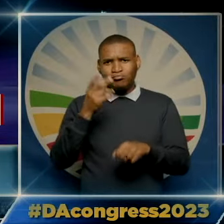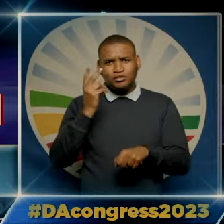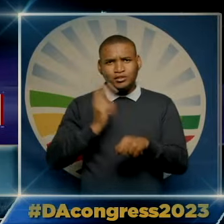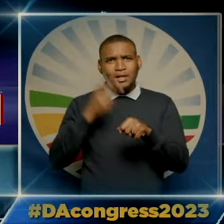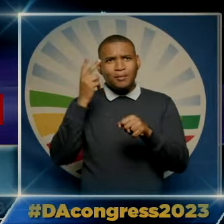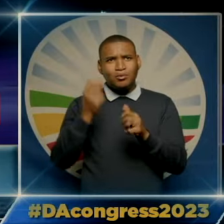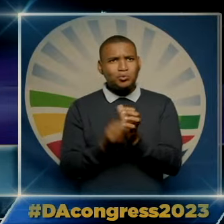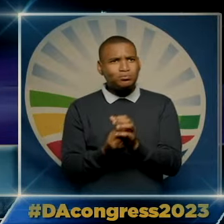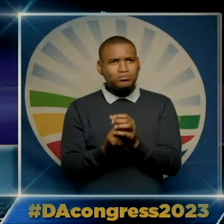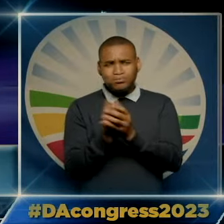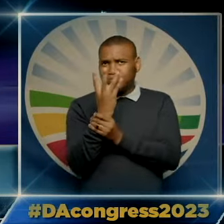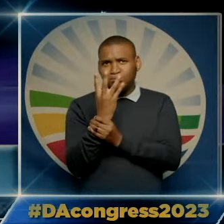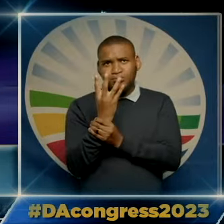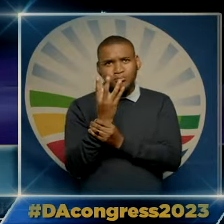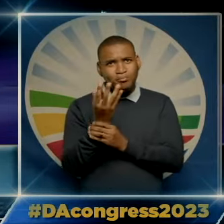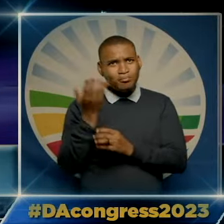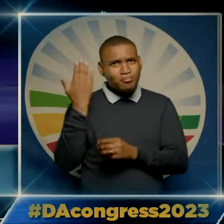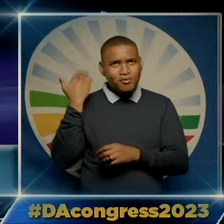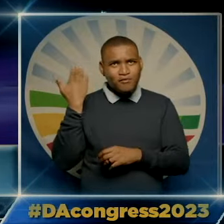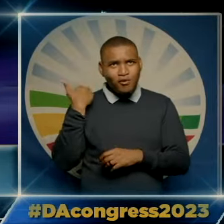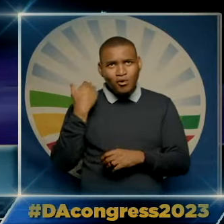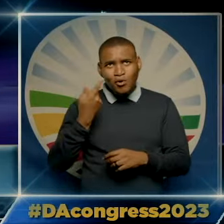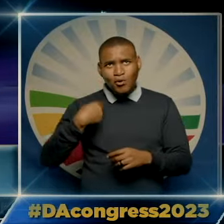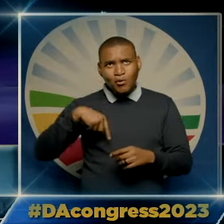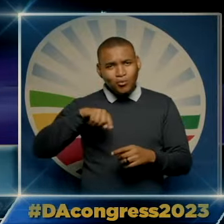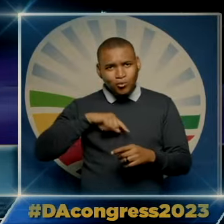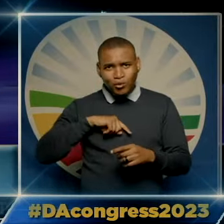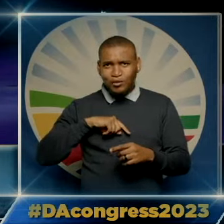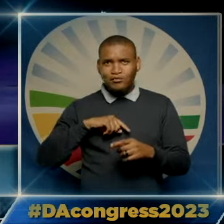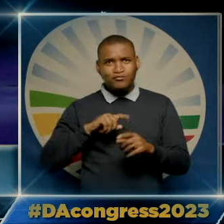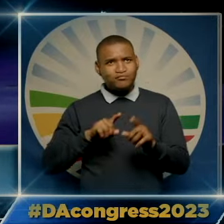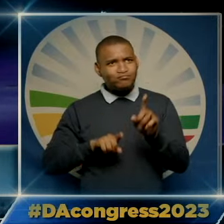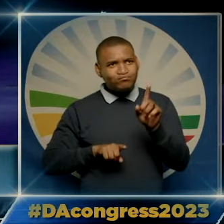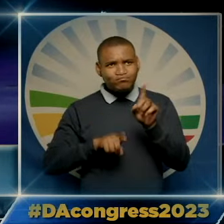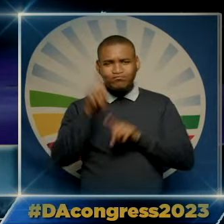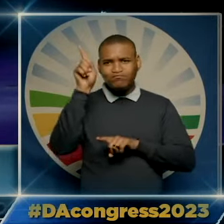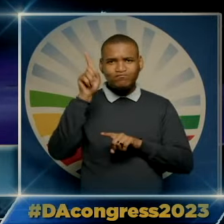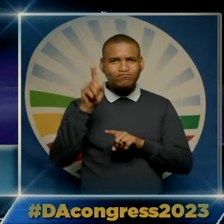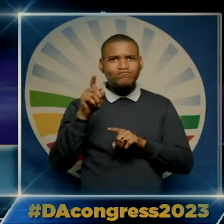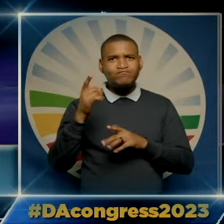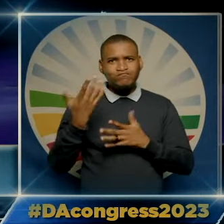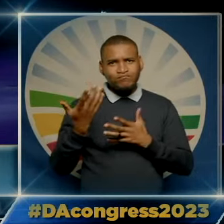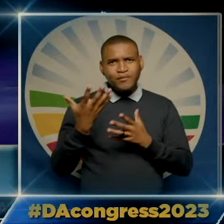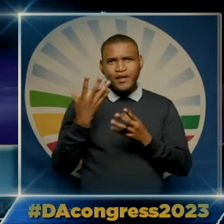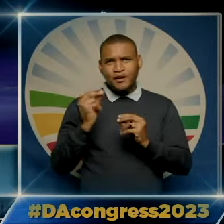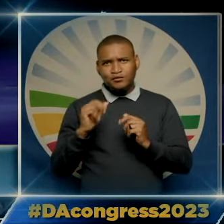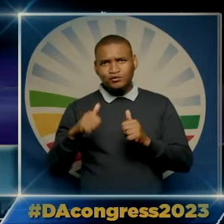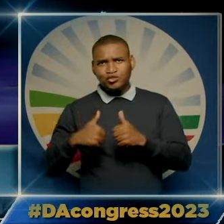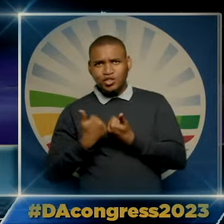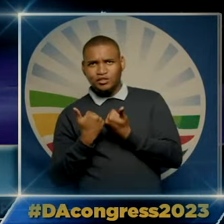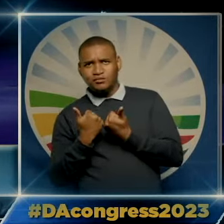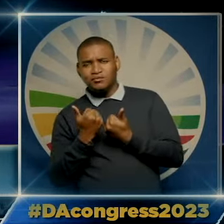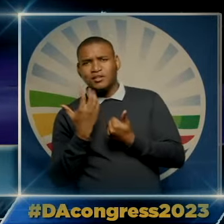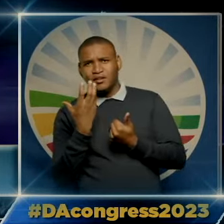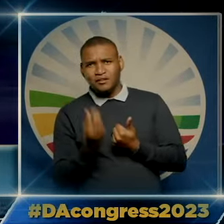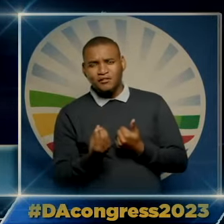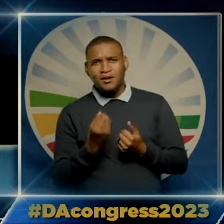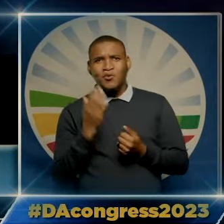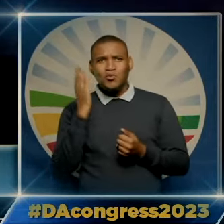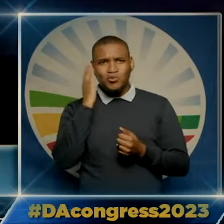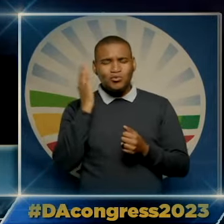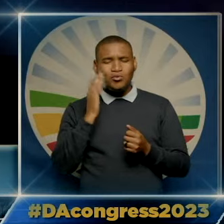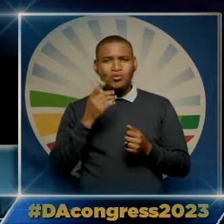then. And we have been through triumph and setback together. And we know that much has